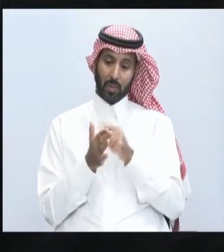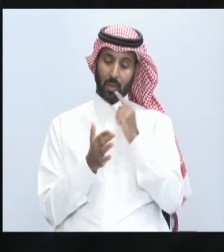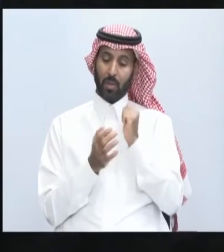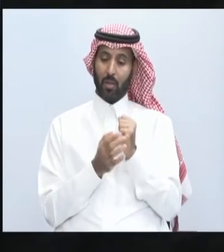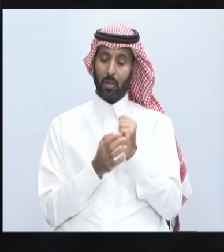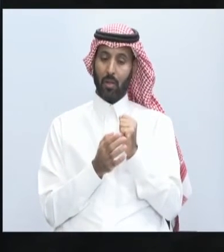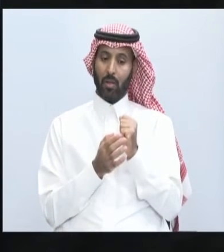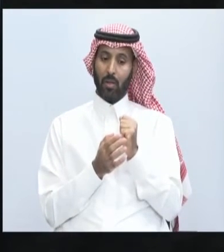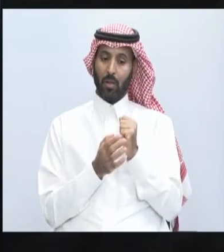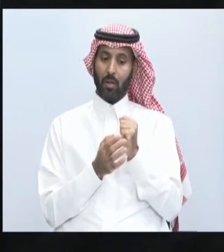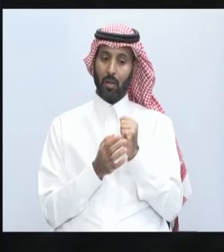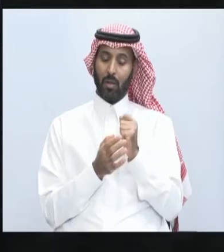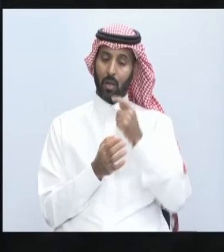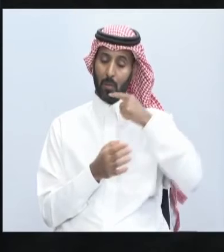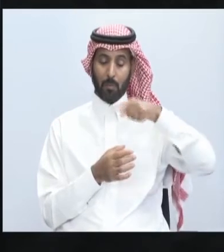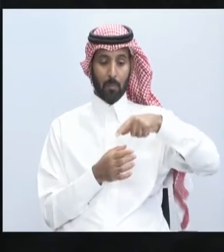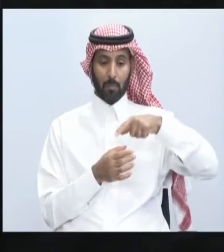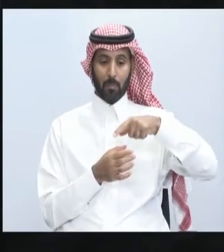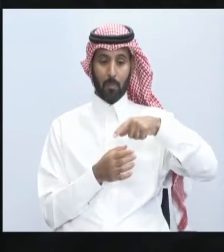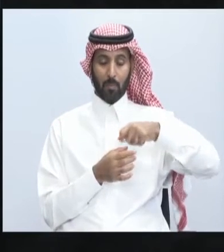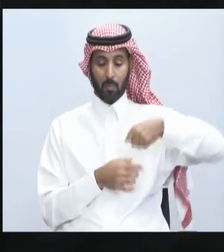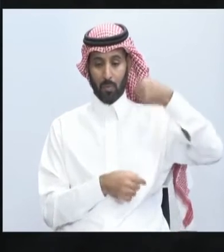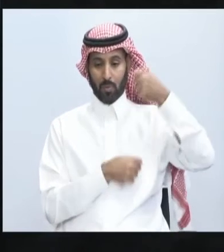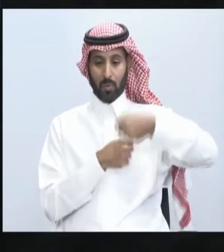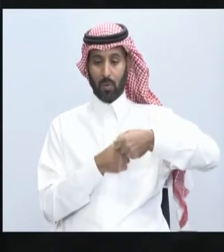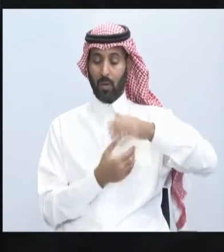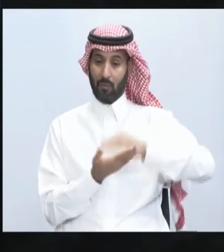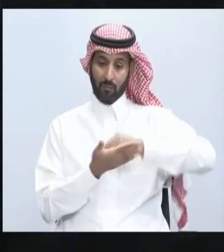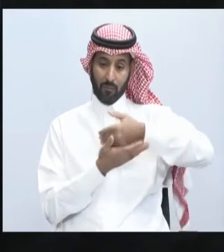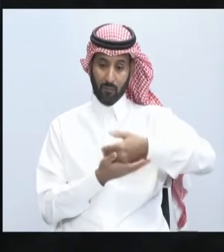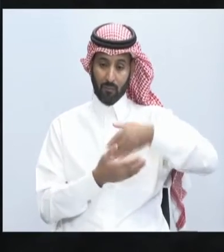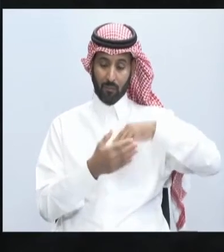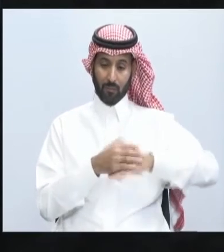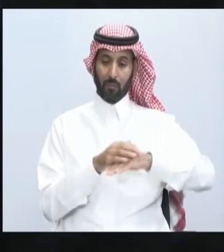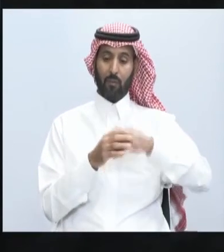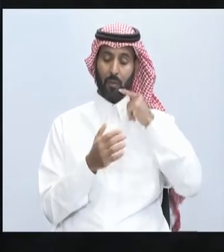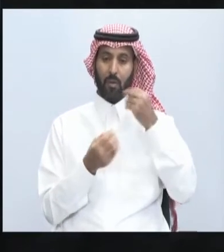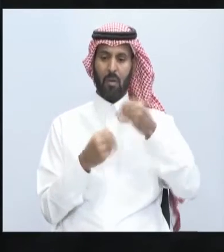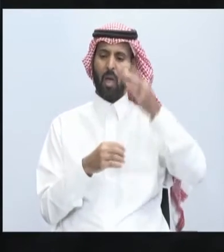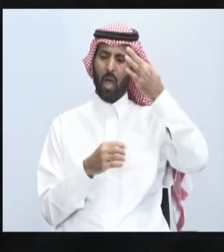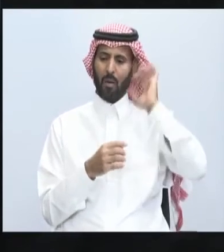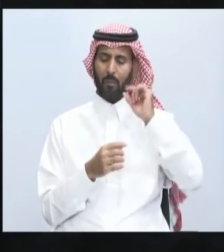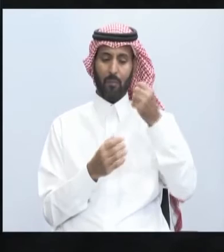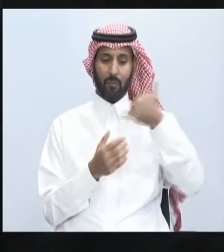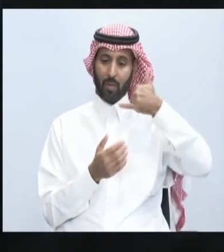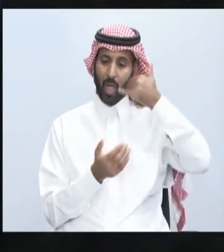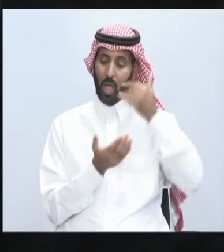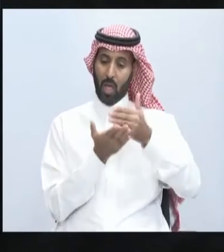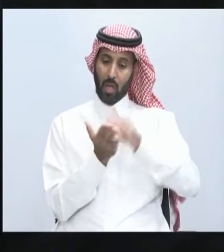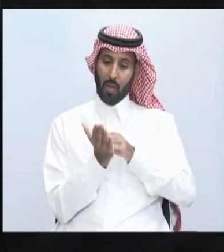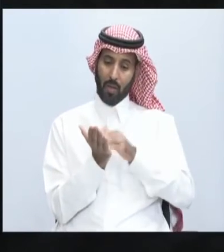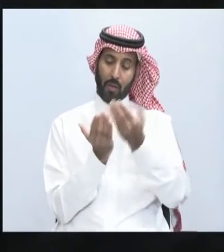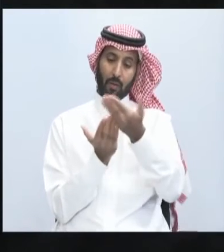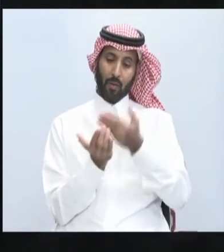also a bag of it for your laptop or accessories for your smartphone